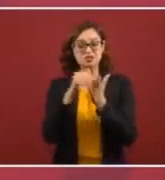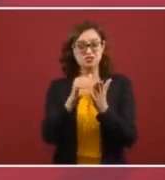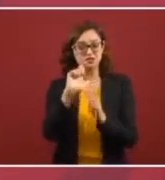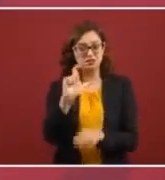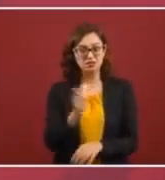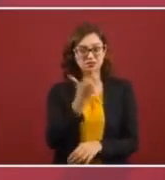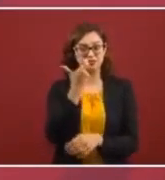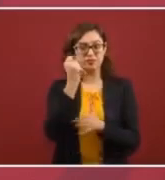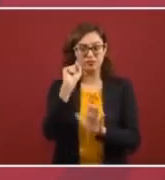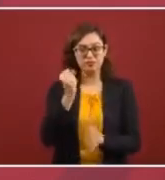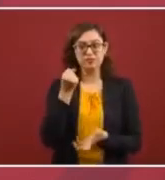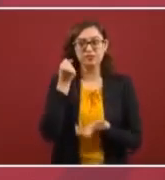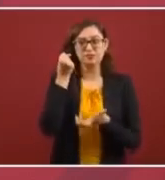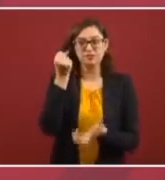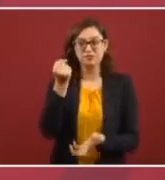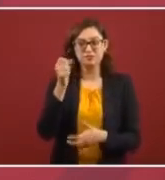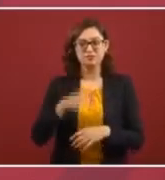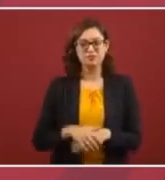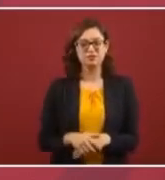$6 billion pesos.